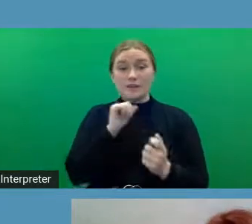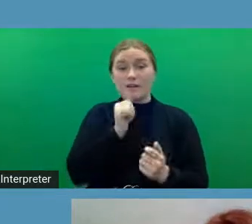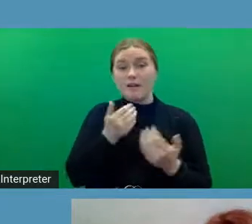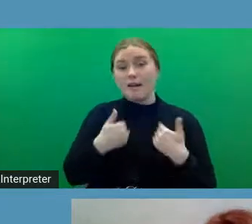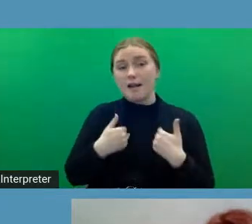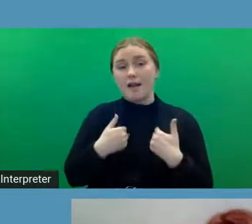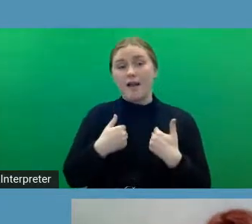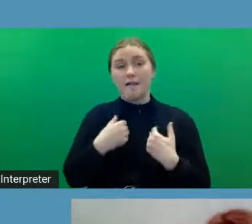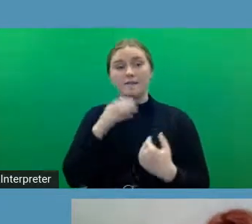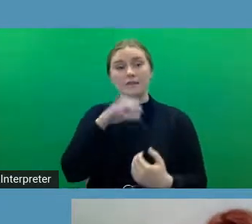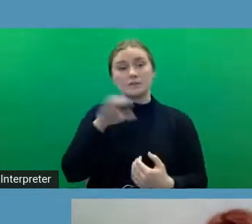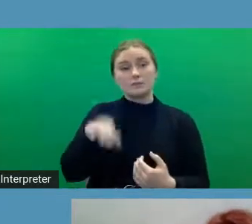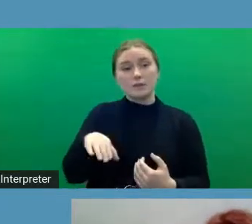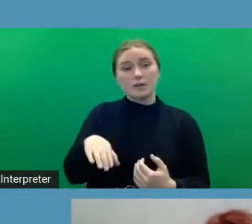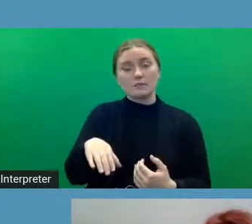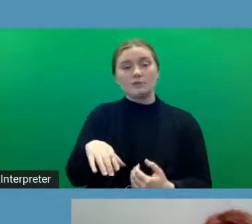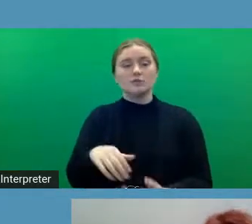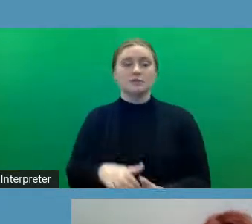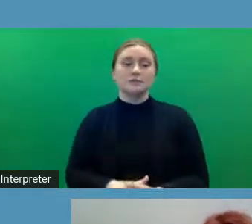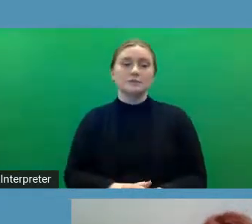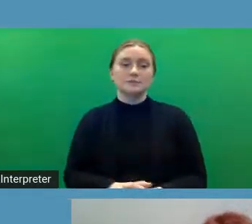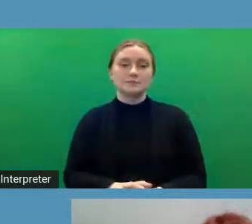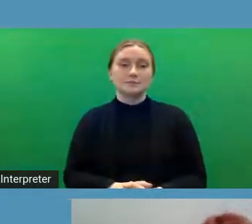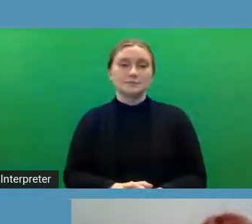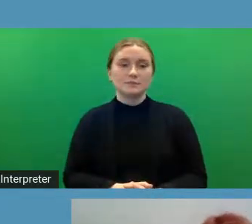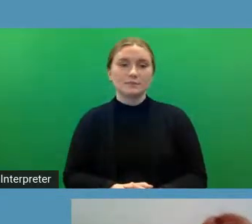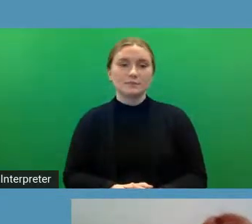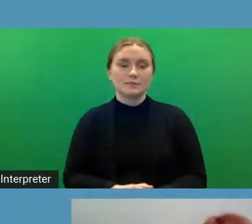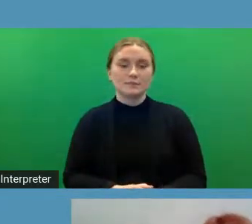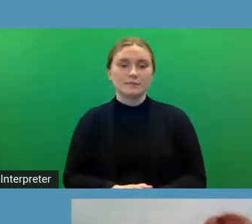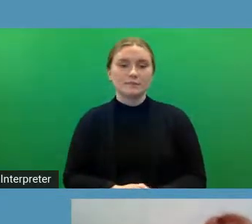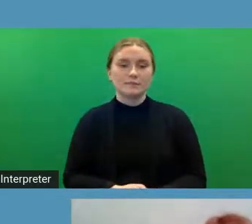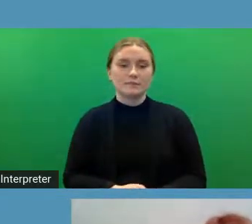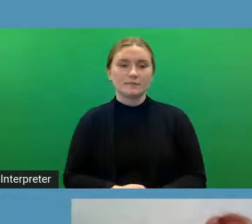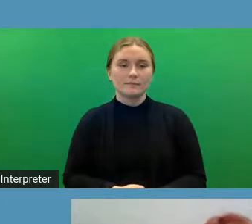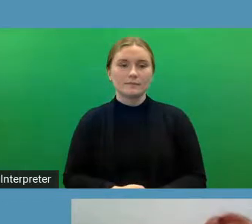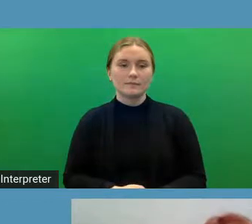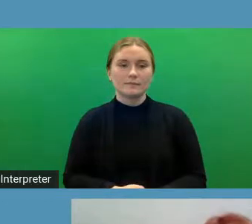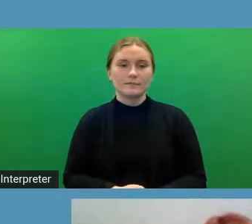redundant to have alt text describing an image that has a caption?